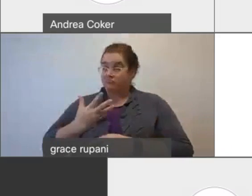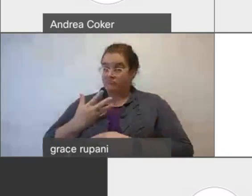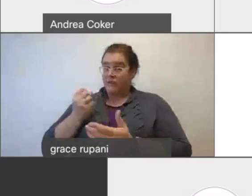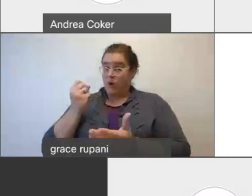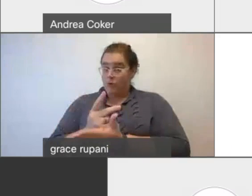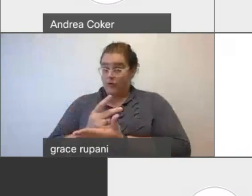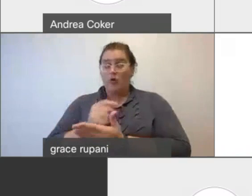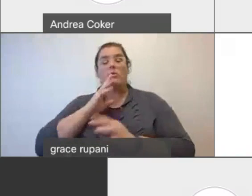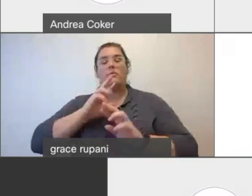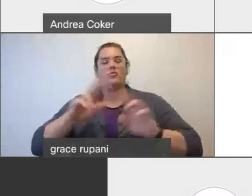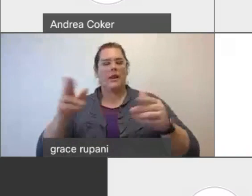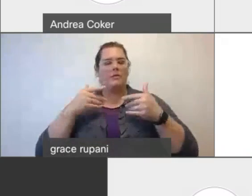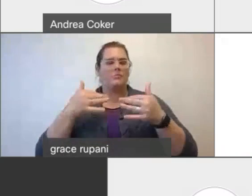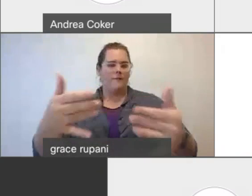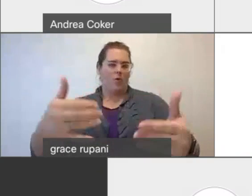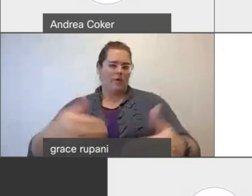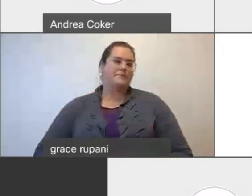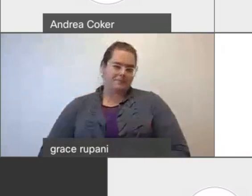ready to move forward.